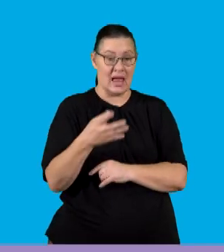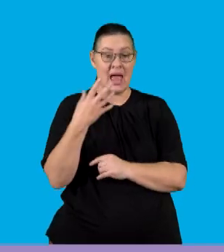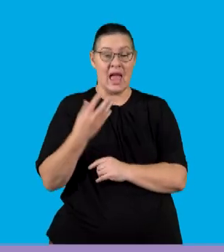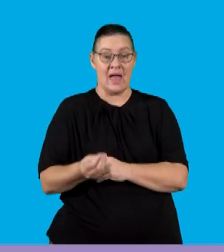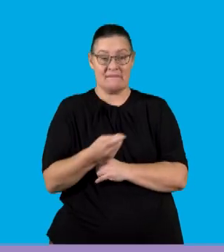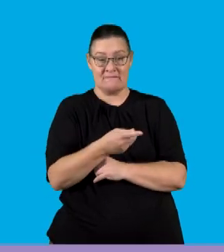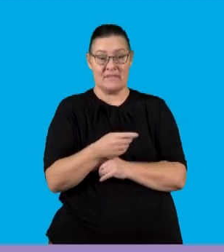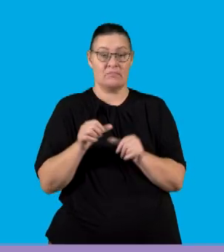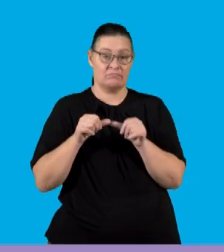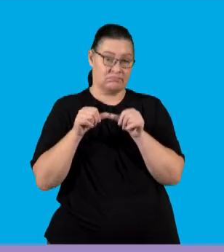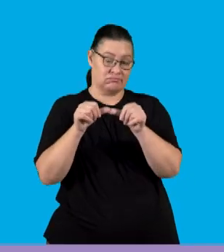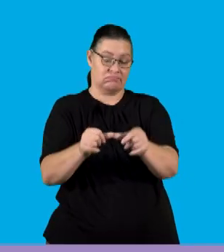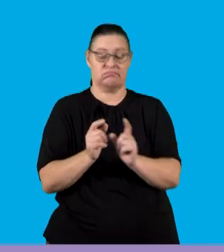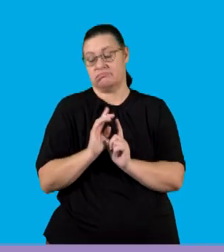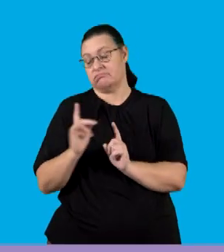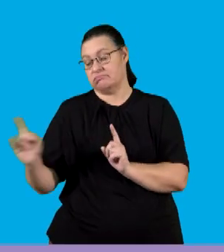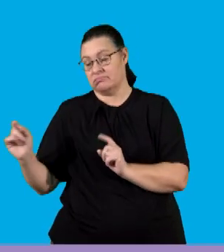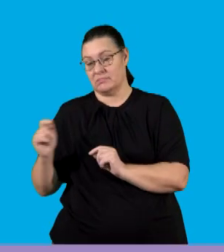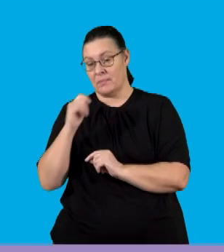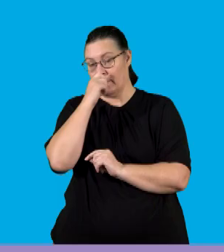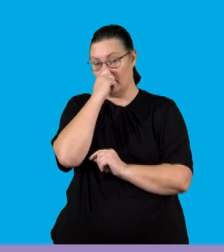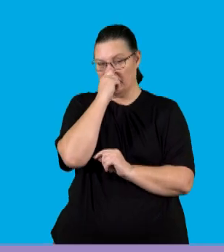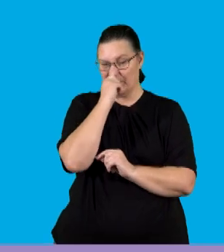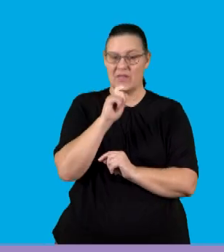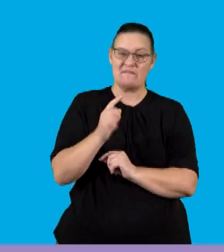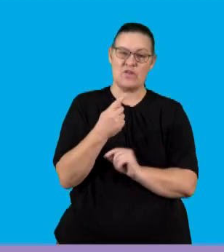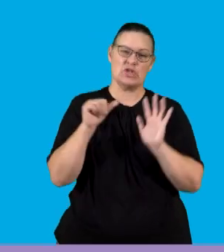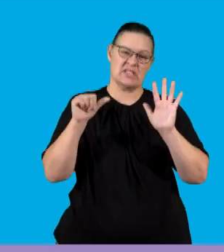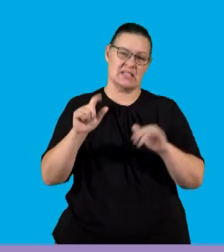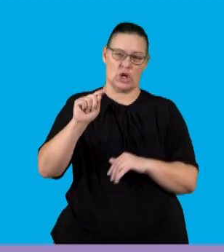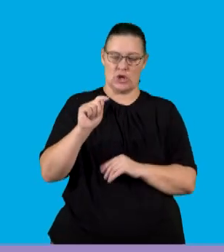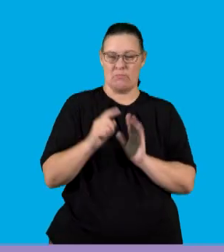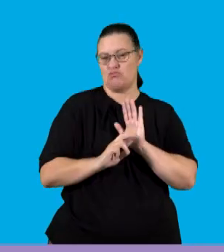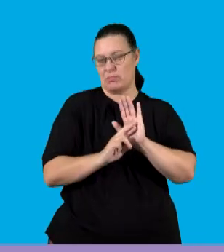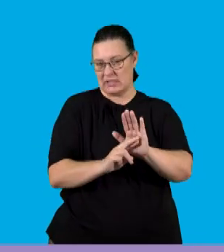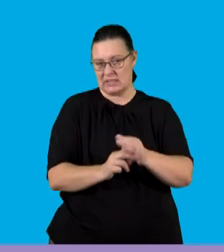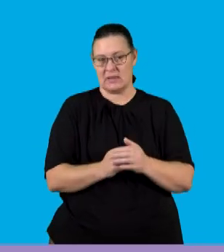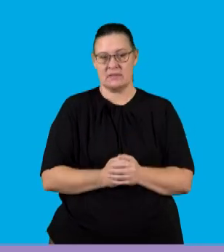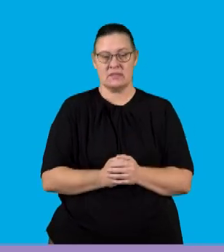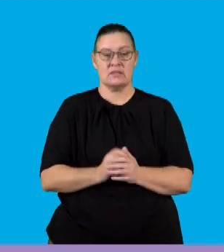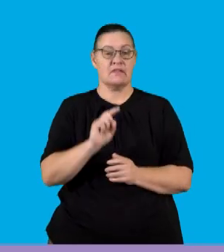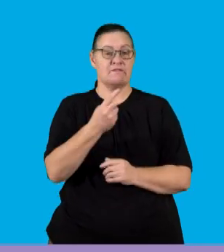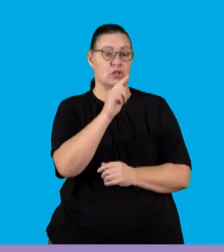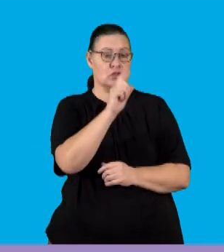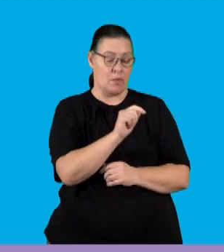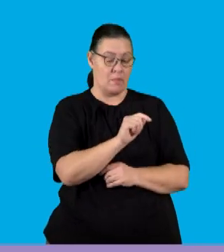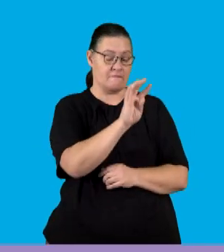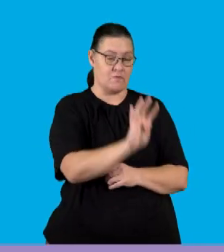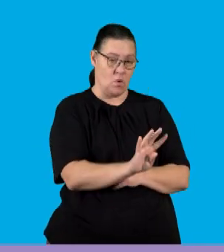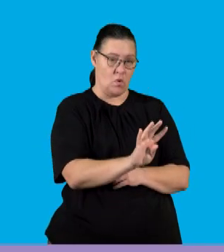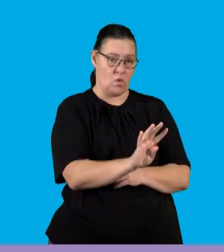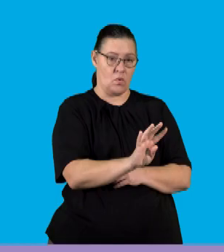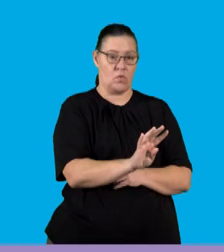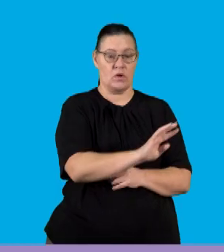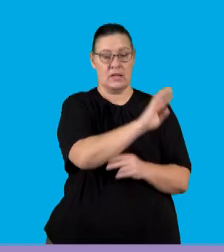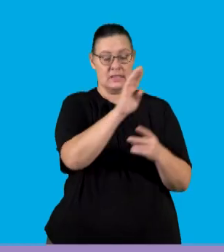this pattern does continue over there. But let's just represent the first 6 terms. So as we've spoken, the first term is our